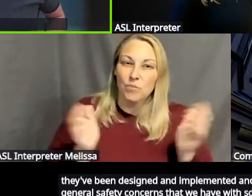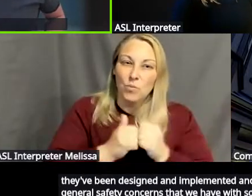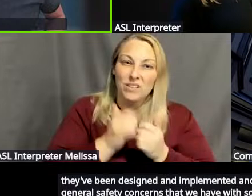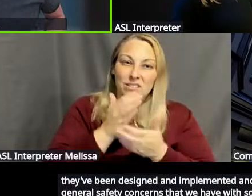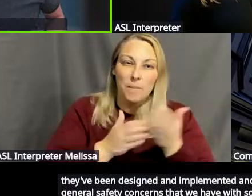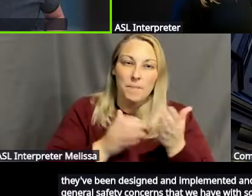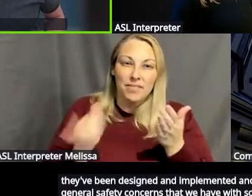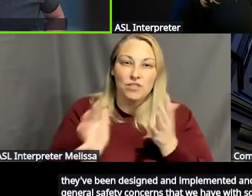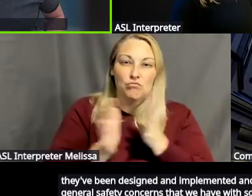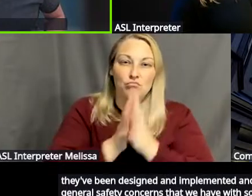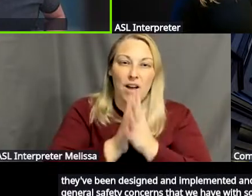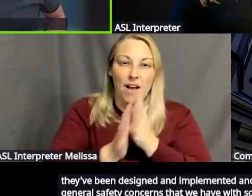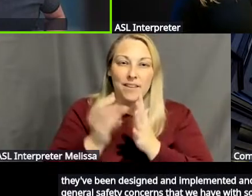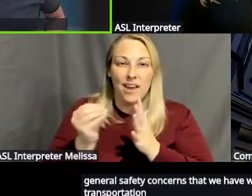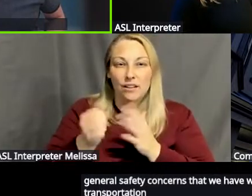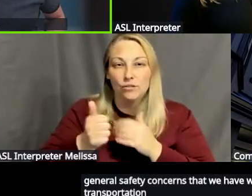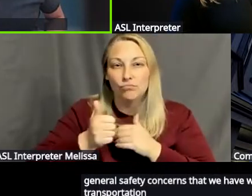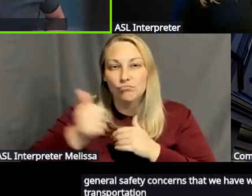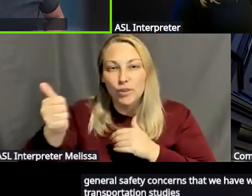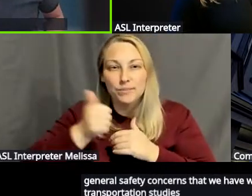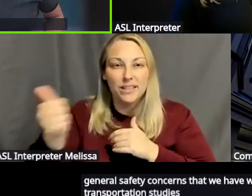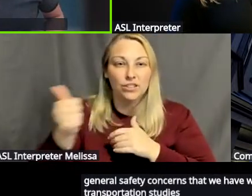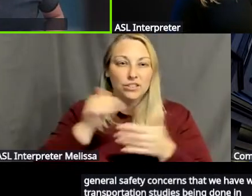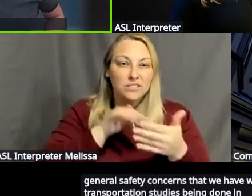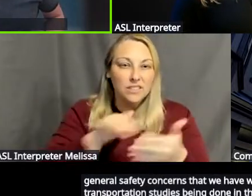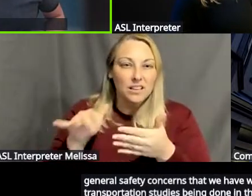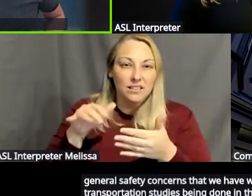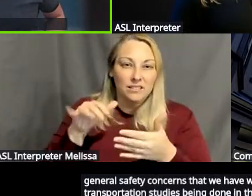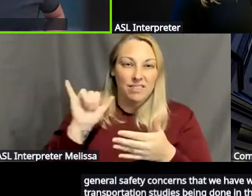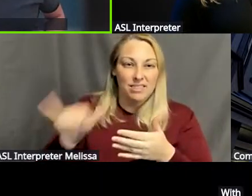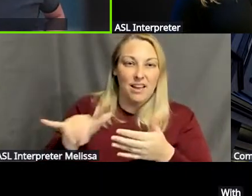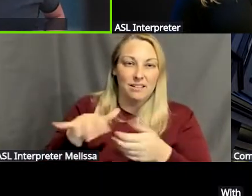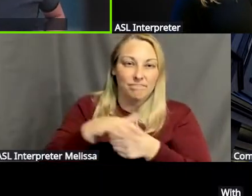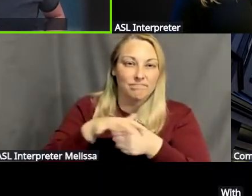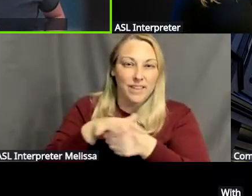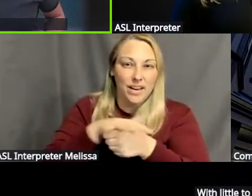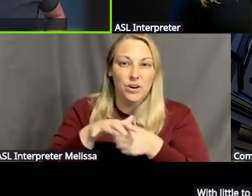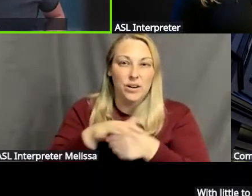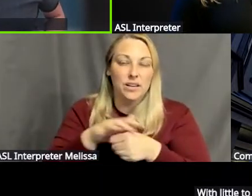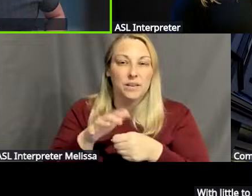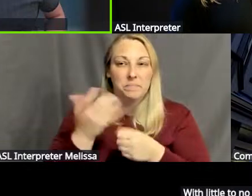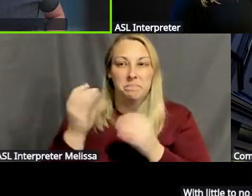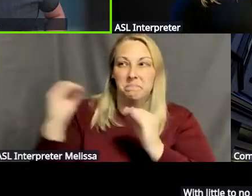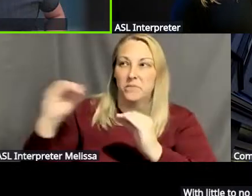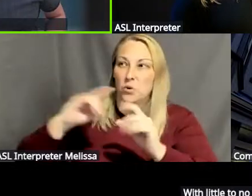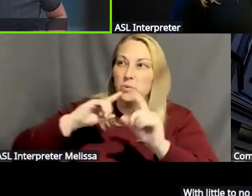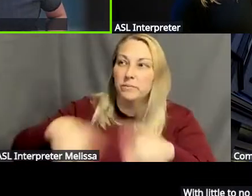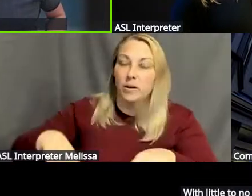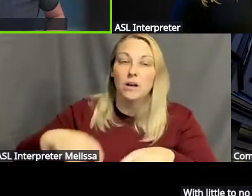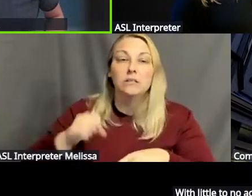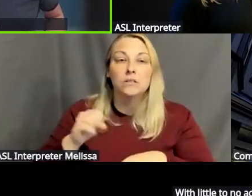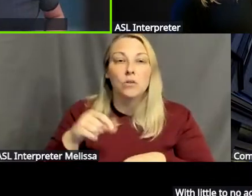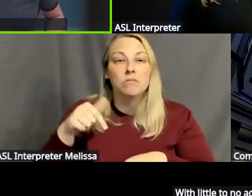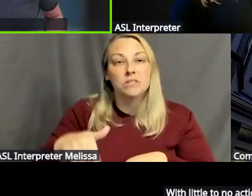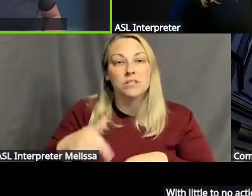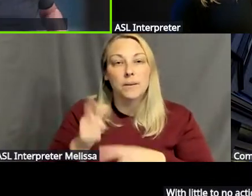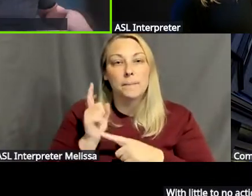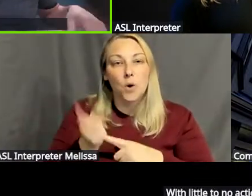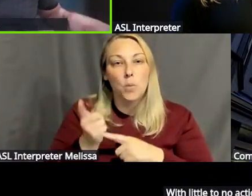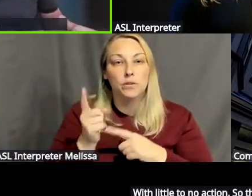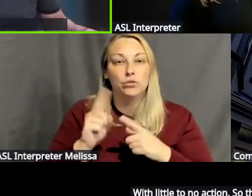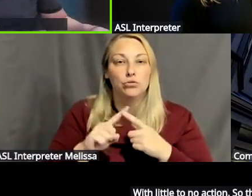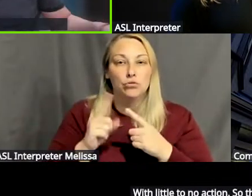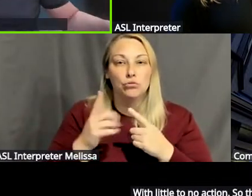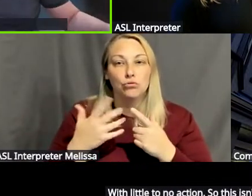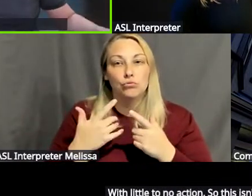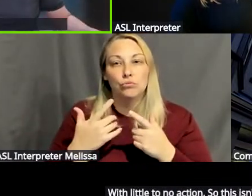and transportation studies being done in the neighborhood with little to no action. So this isn't a moment to get your